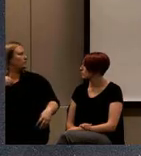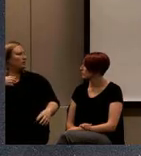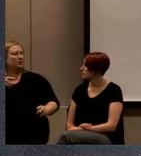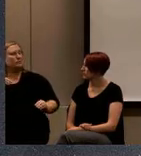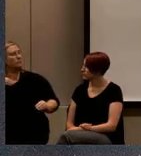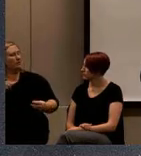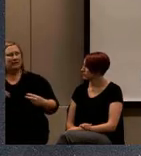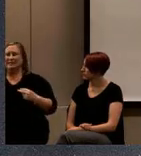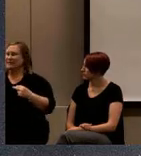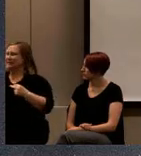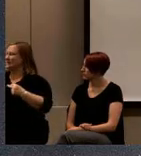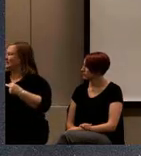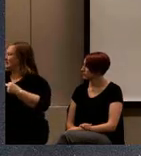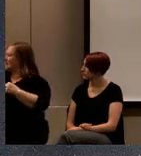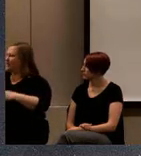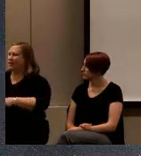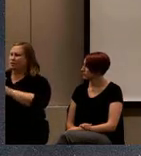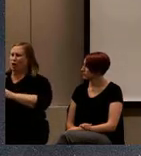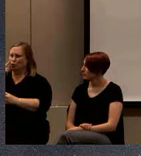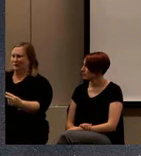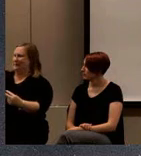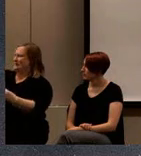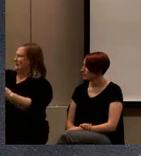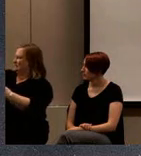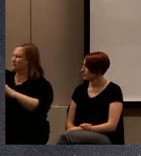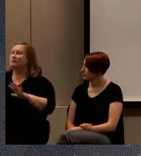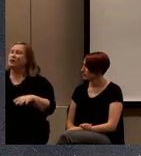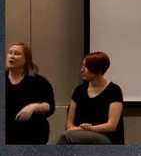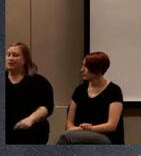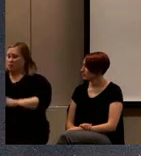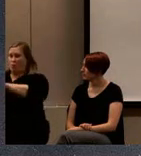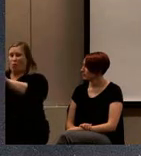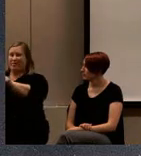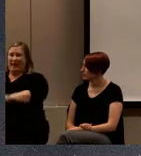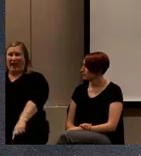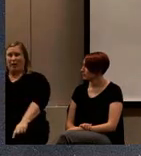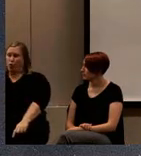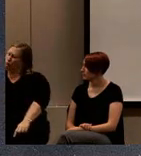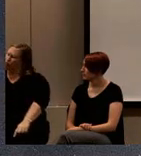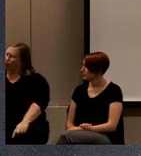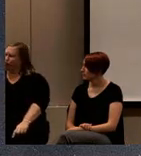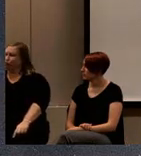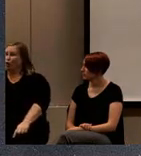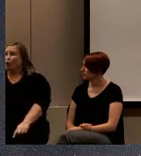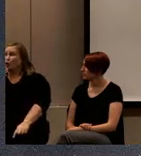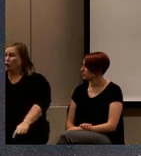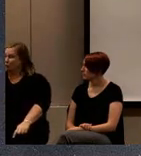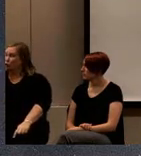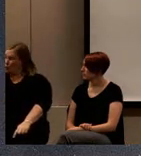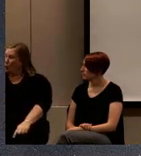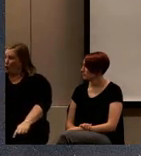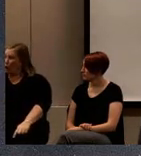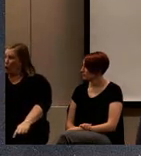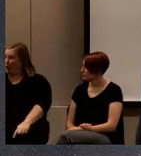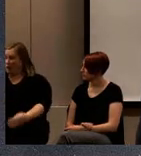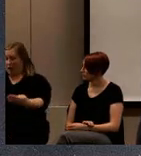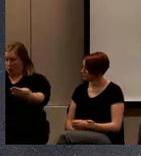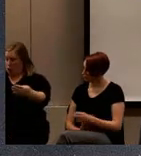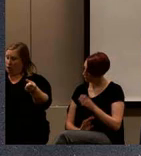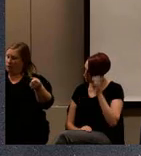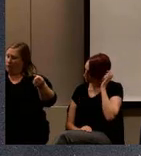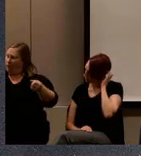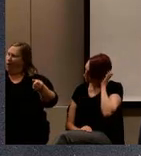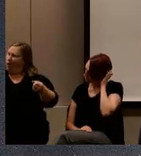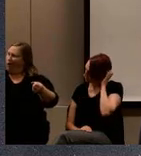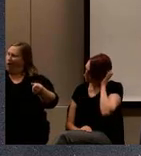body to physically look behind them. And so these backup cameras are a great tool for them in that sense. It gives them the ability to